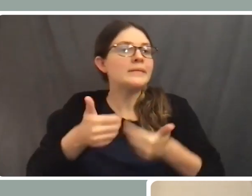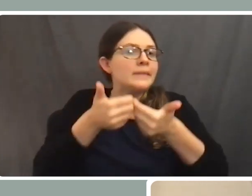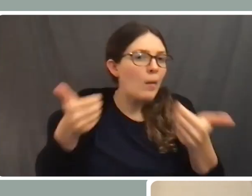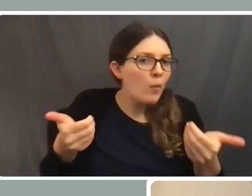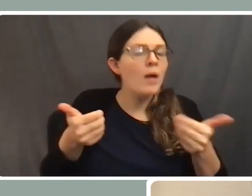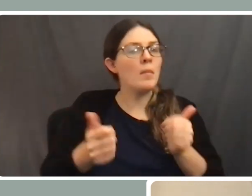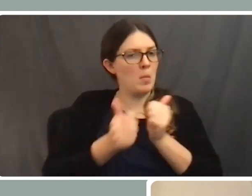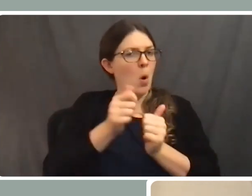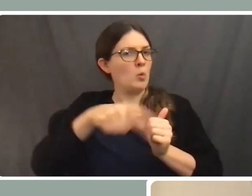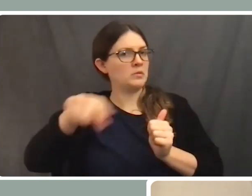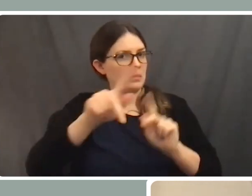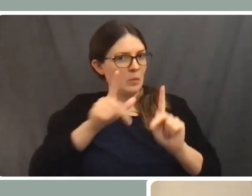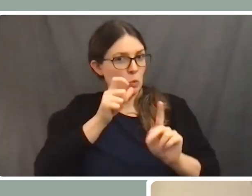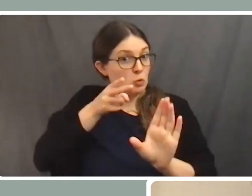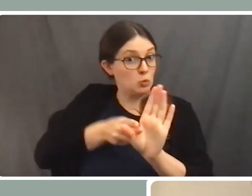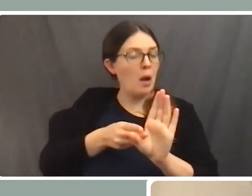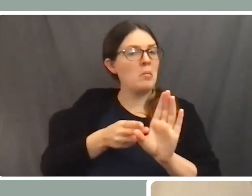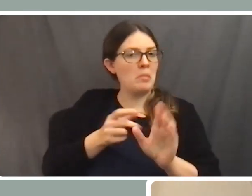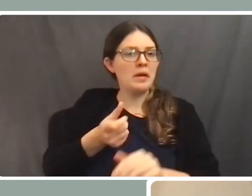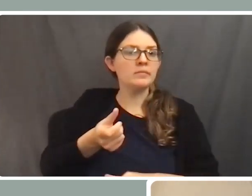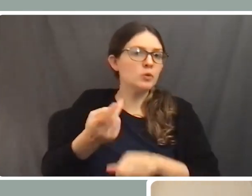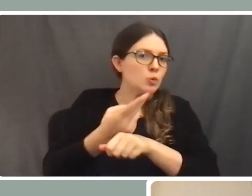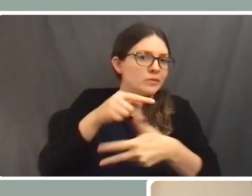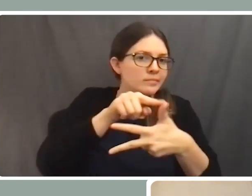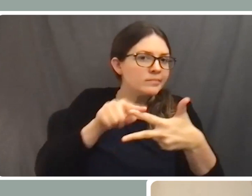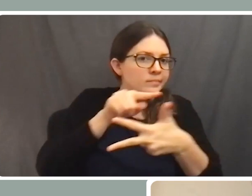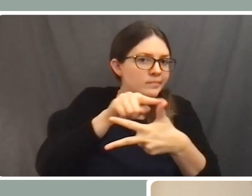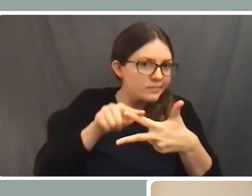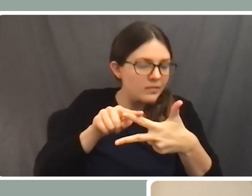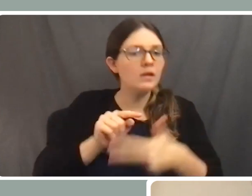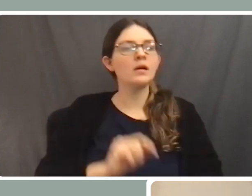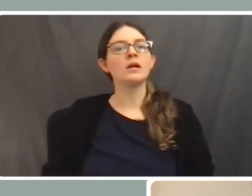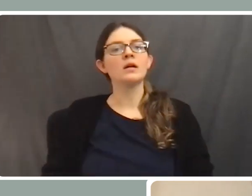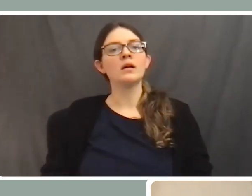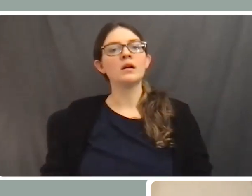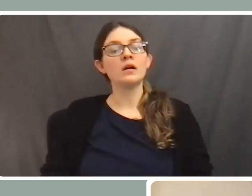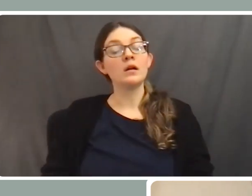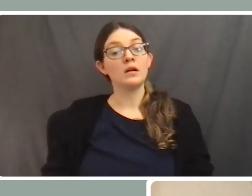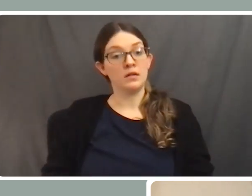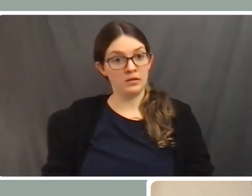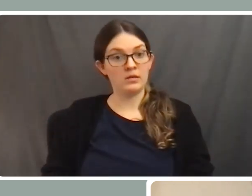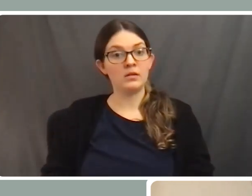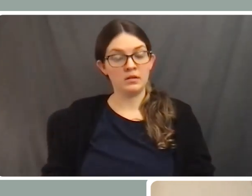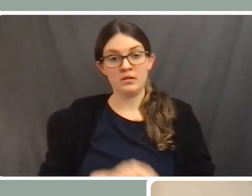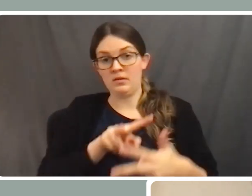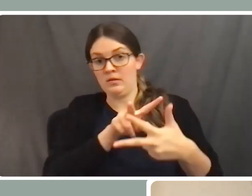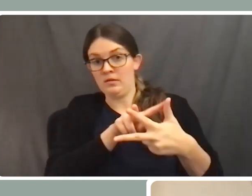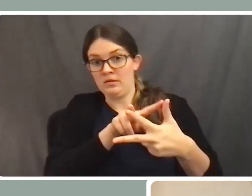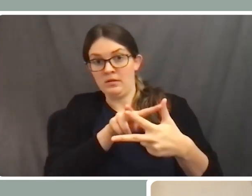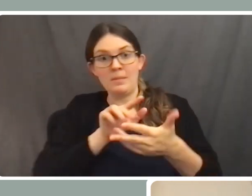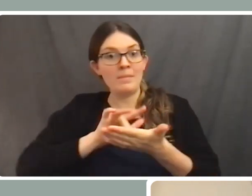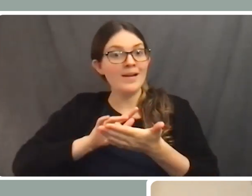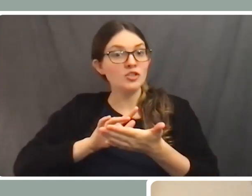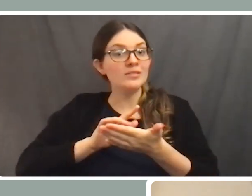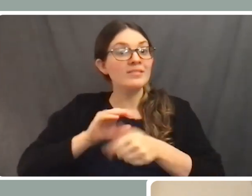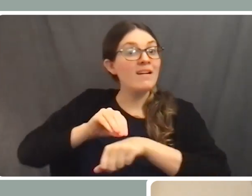have familiarity with. So, by and large, for both of those drugs, in terms of day-to-day side effects, generally